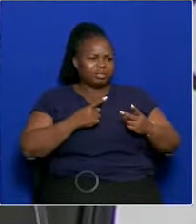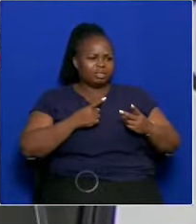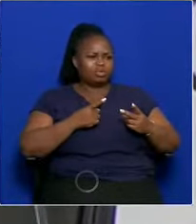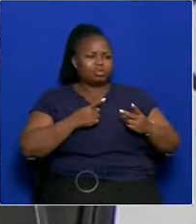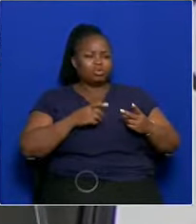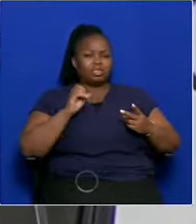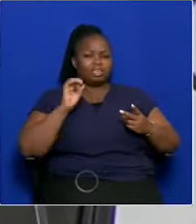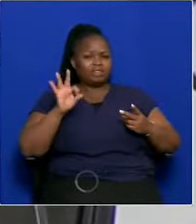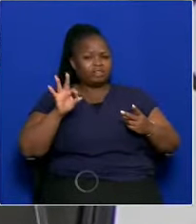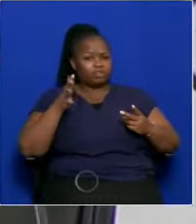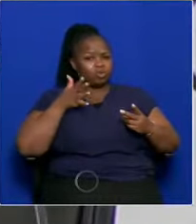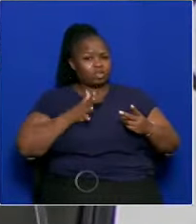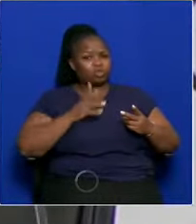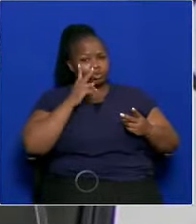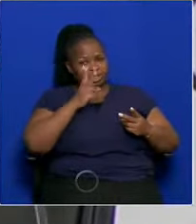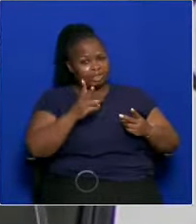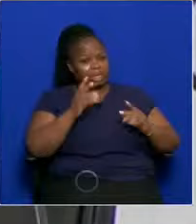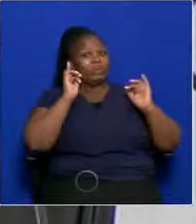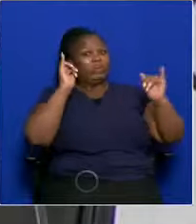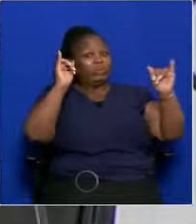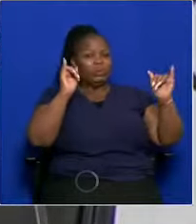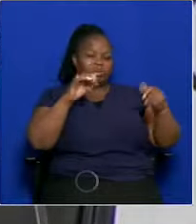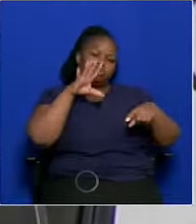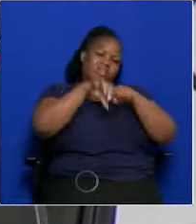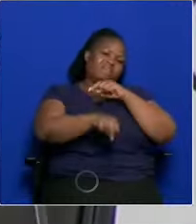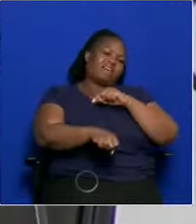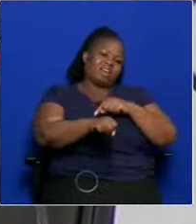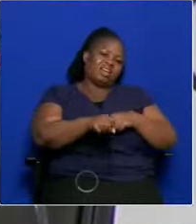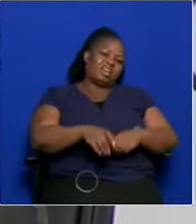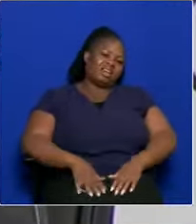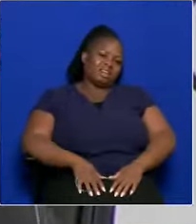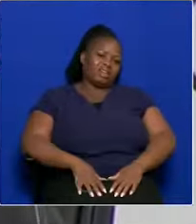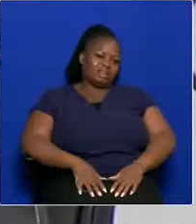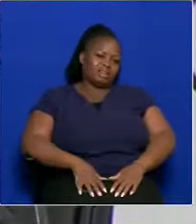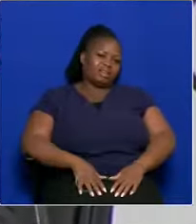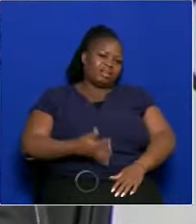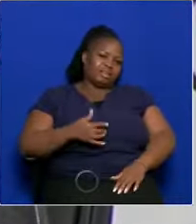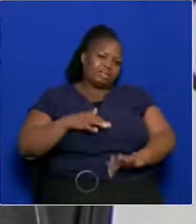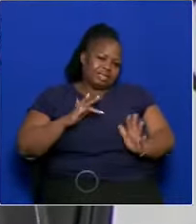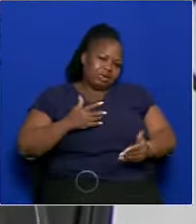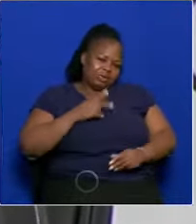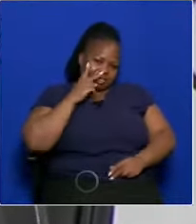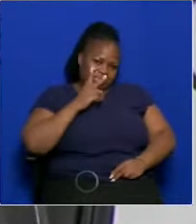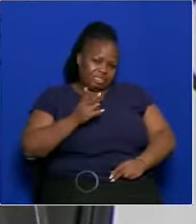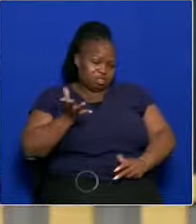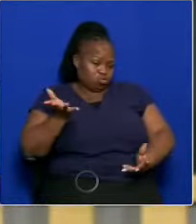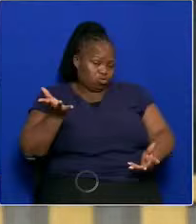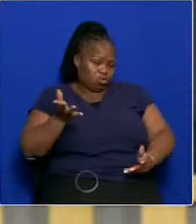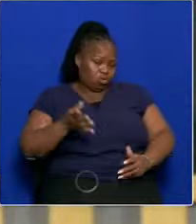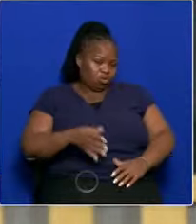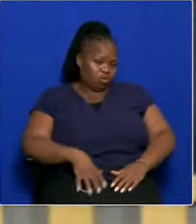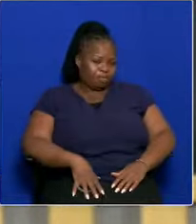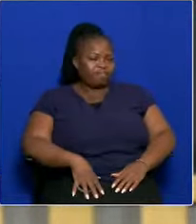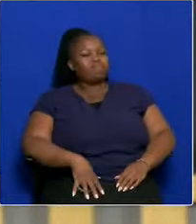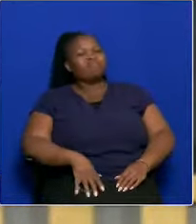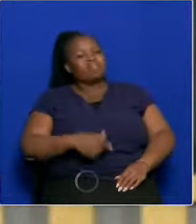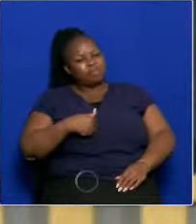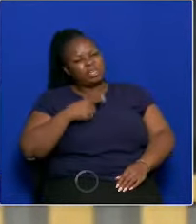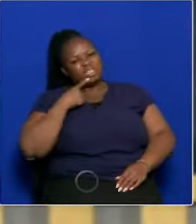to see something, you will see it. That is how I see it myself. I'm saying to you, that's how it